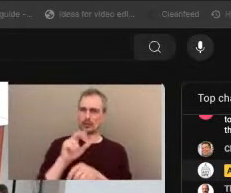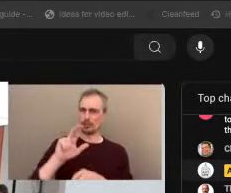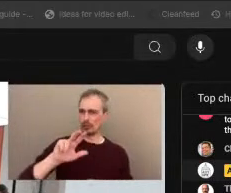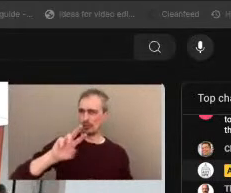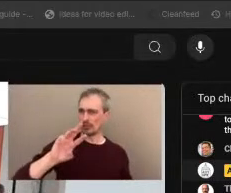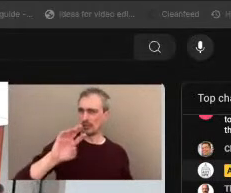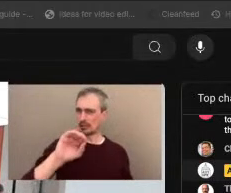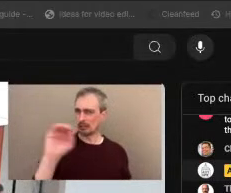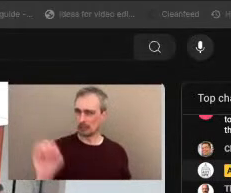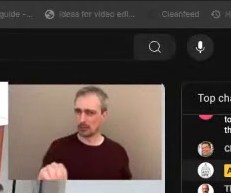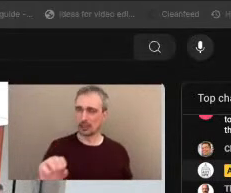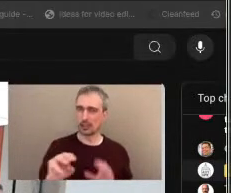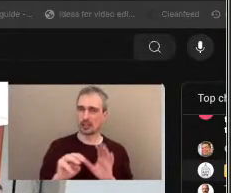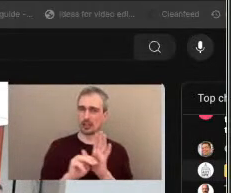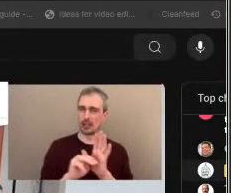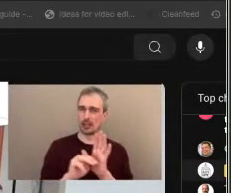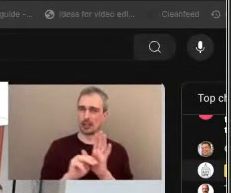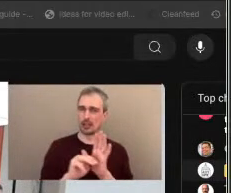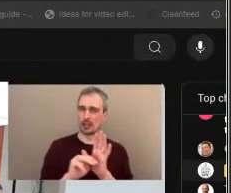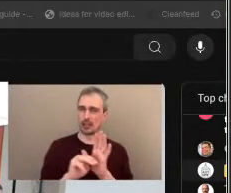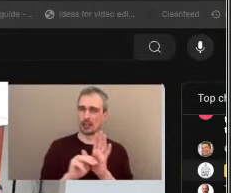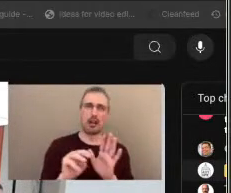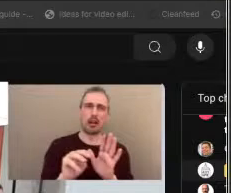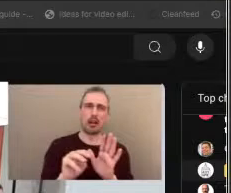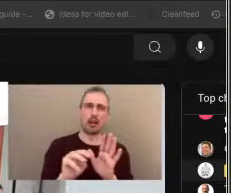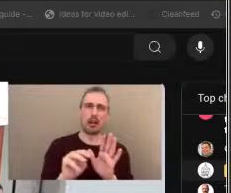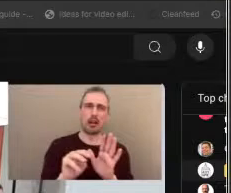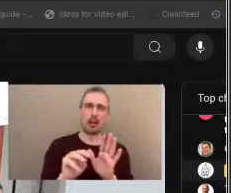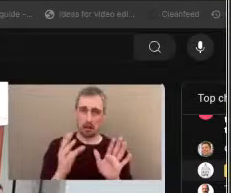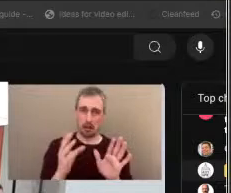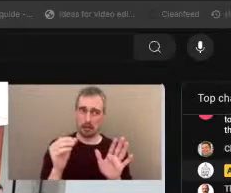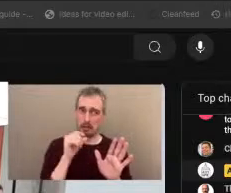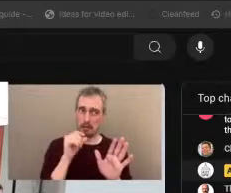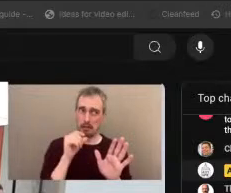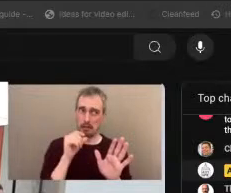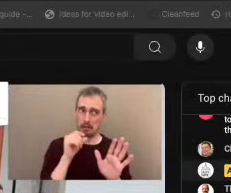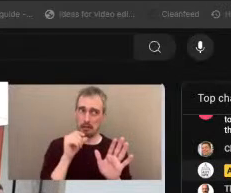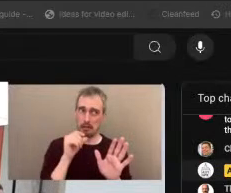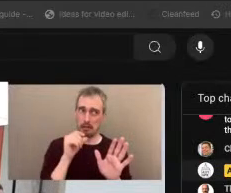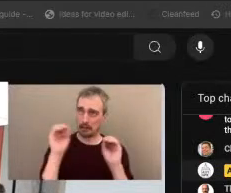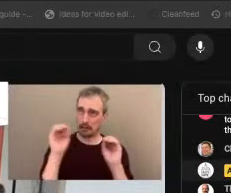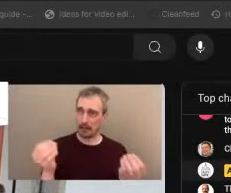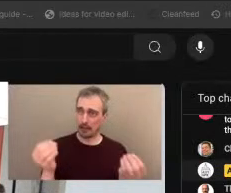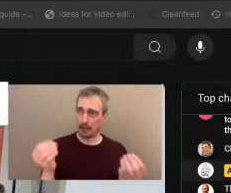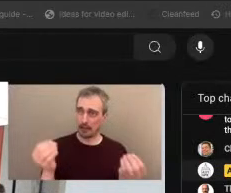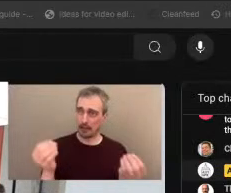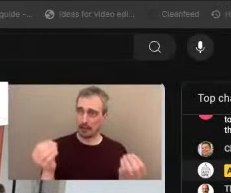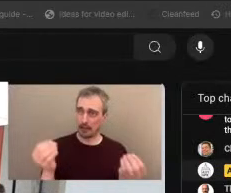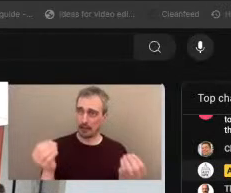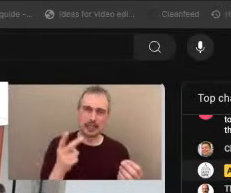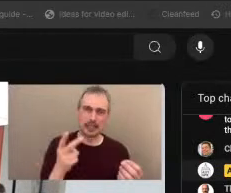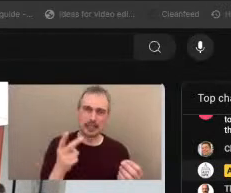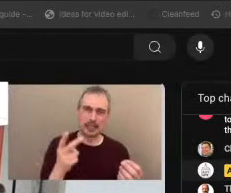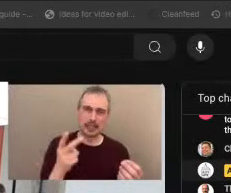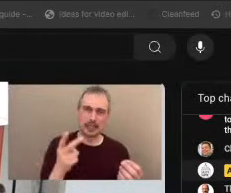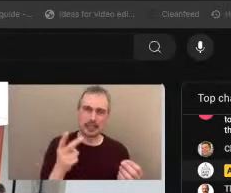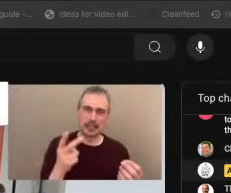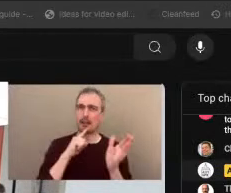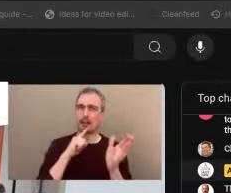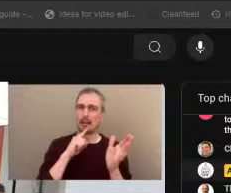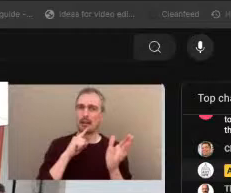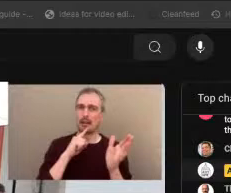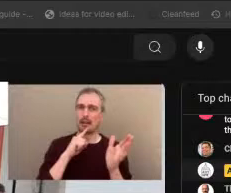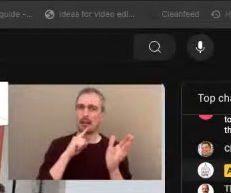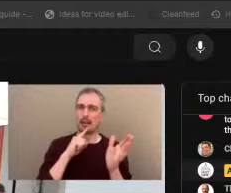issue? Oh, that's an interesting question. Yeah, Because I didn't see anywhere in there a requirement to actually to fix actually stuff. remediate anything. Yeah. Right. Yeah. So you